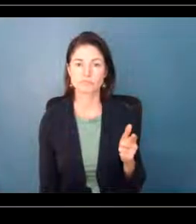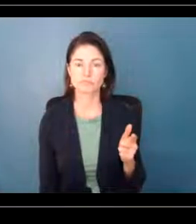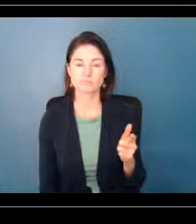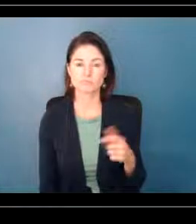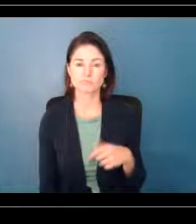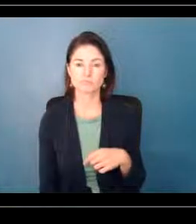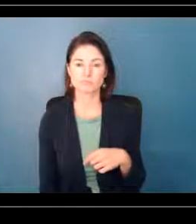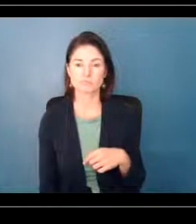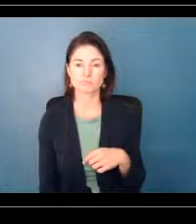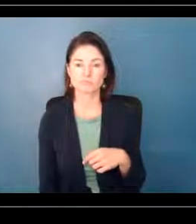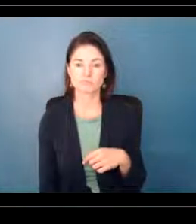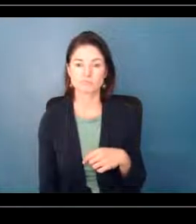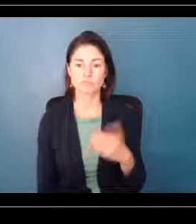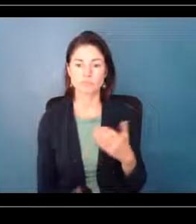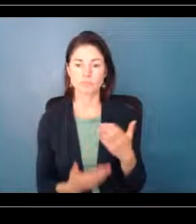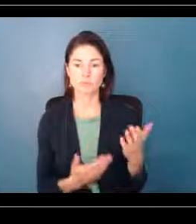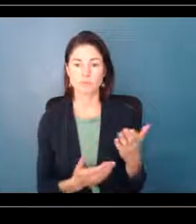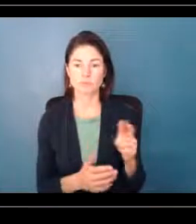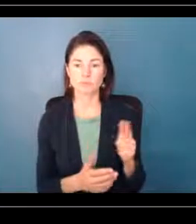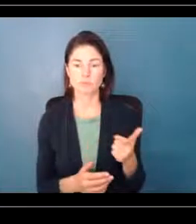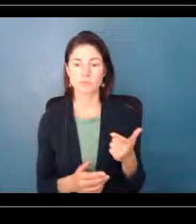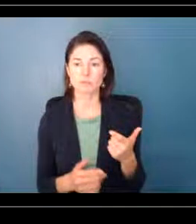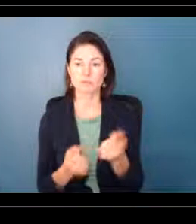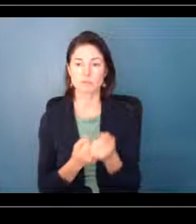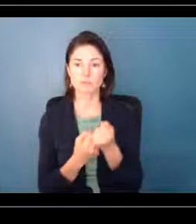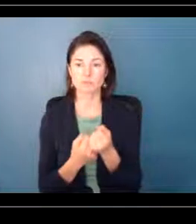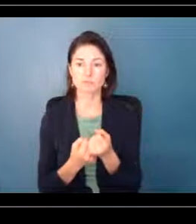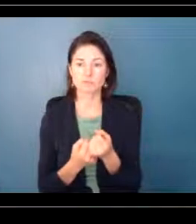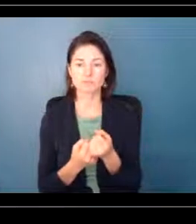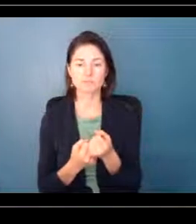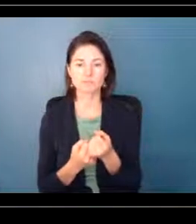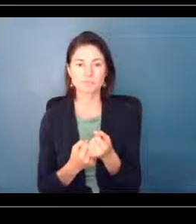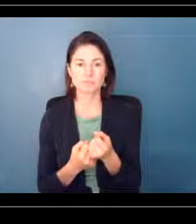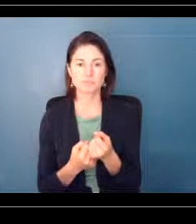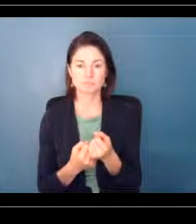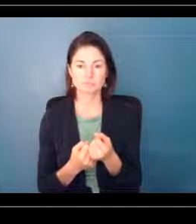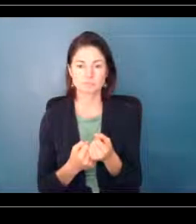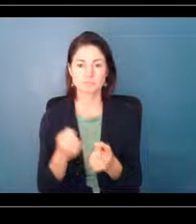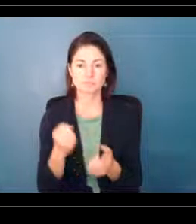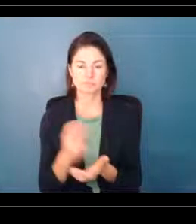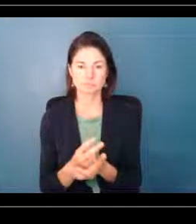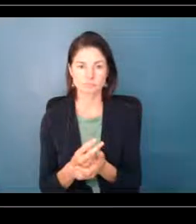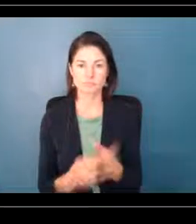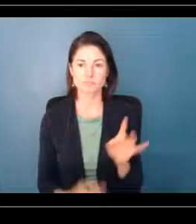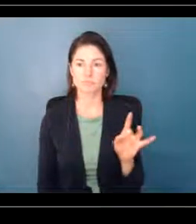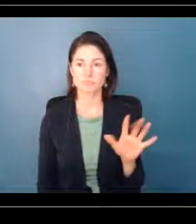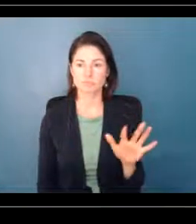Grisby, Falcone seconds. All those in favor? Aye. Aye. Item 85.